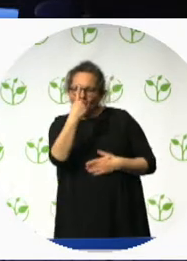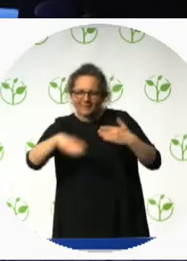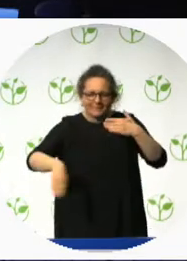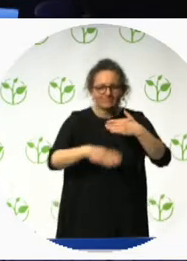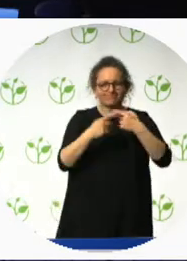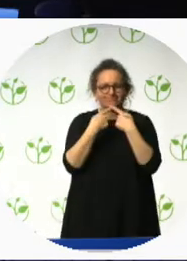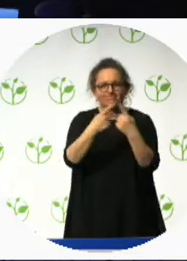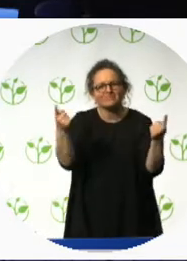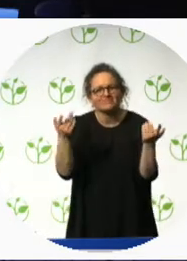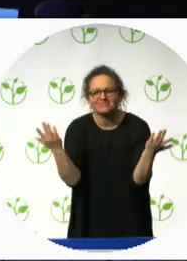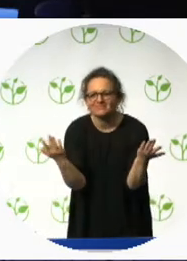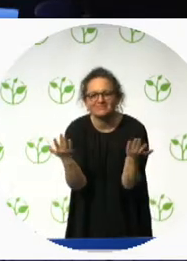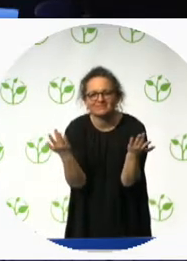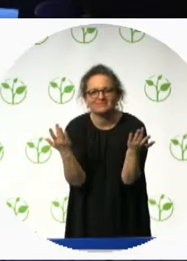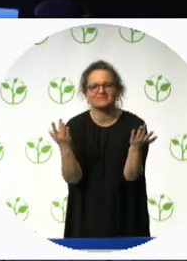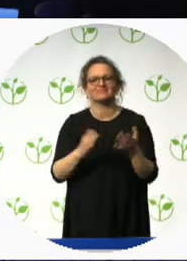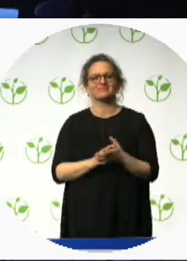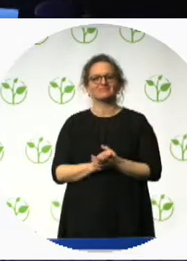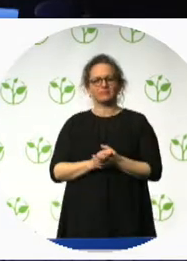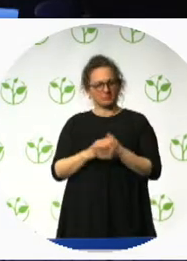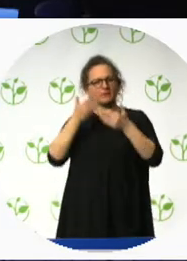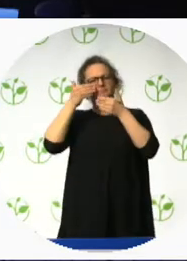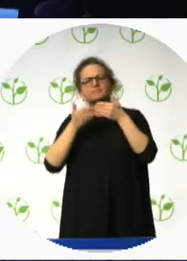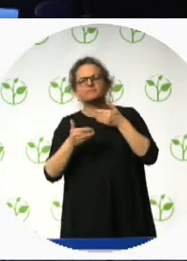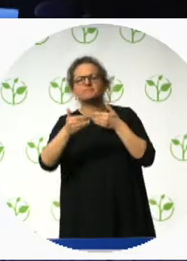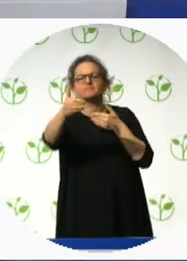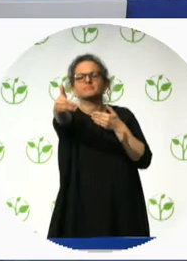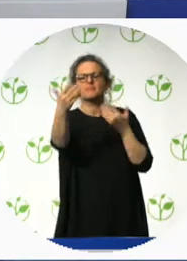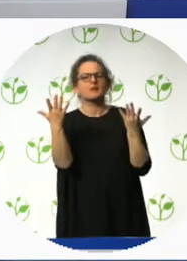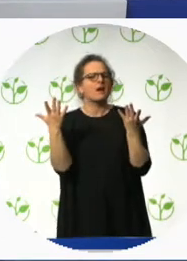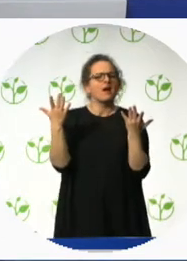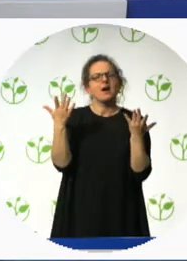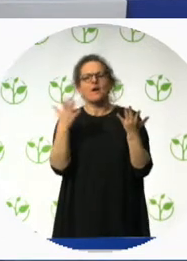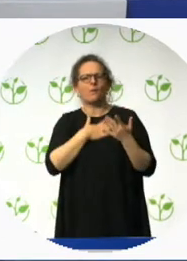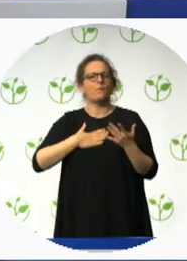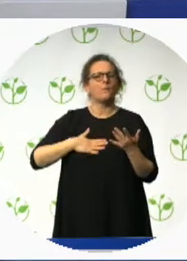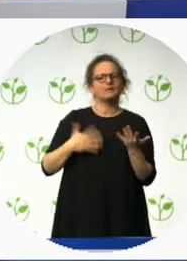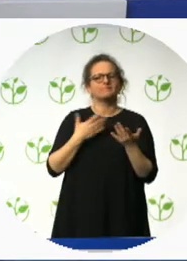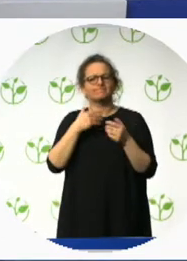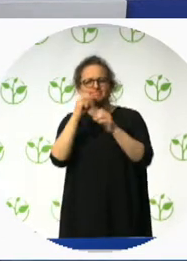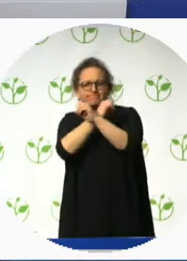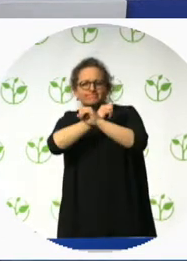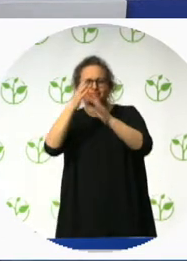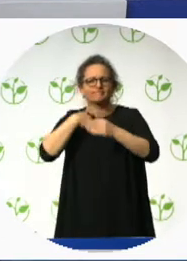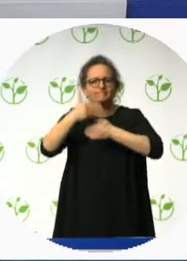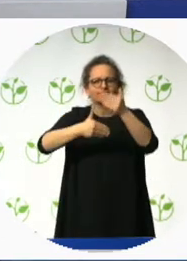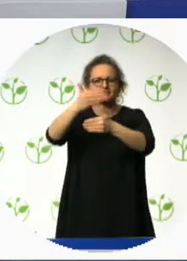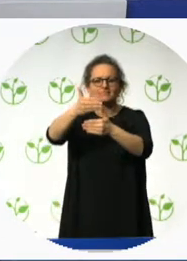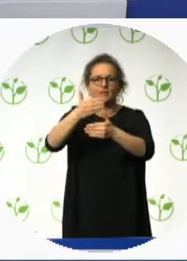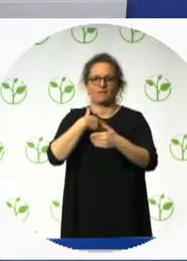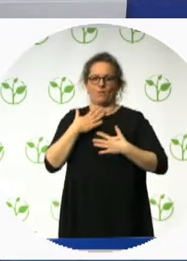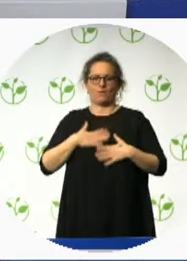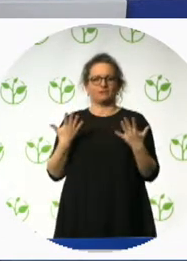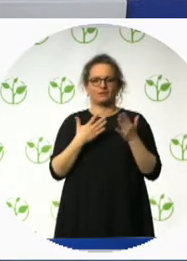It's a few in the future, in the nearest future, and we are planning now to do an exhibition about it's called Hands